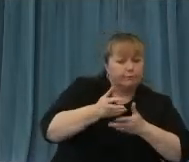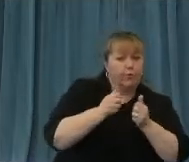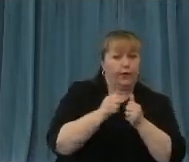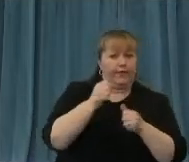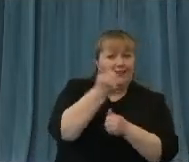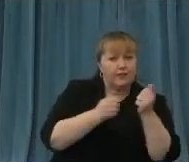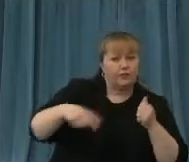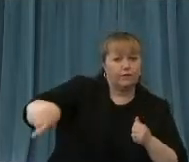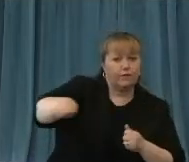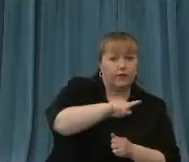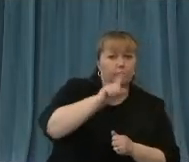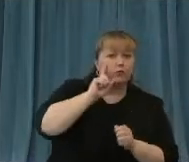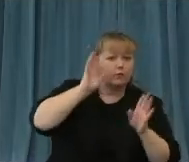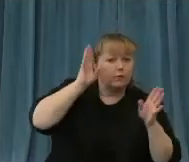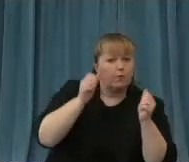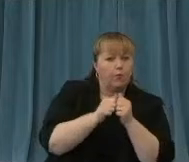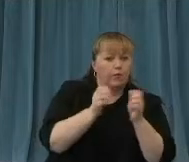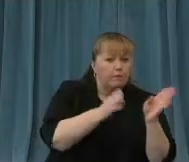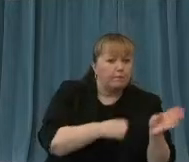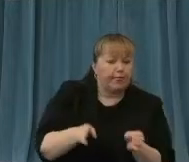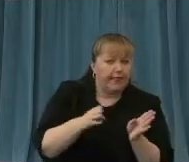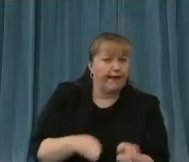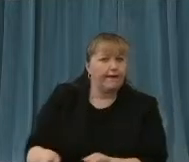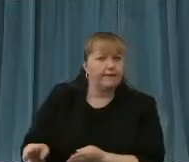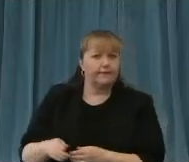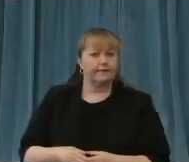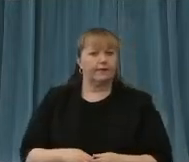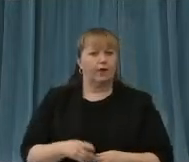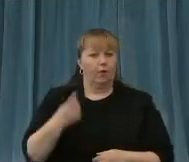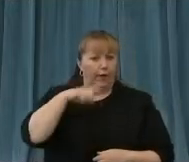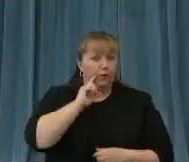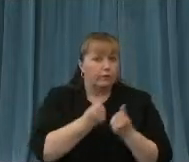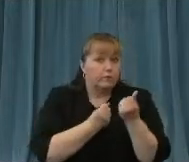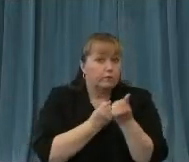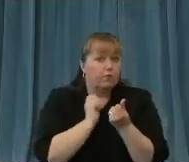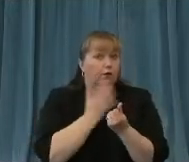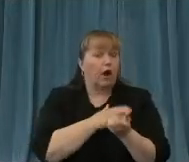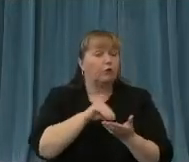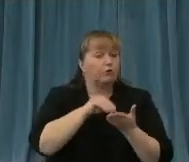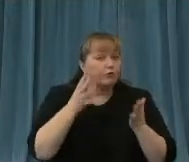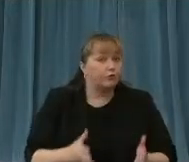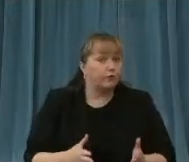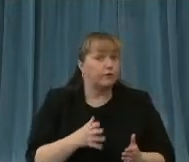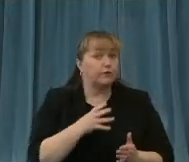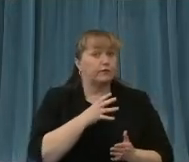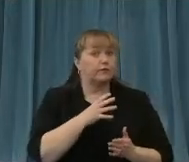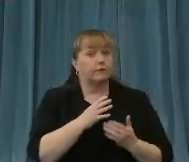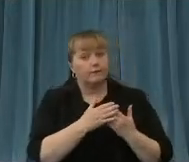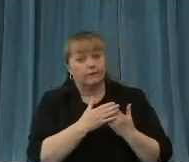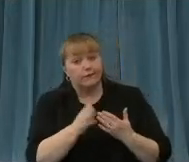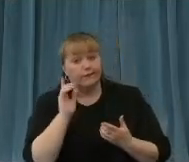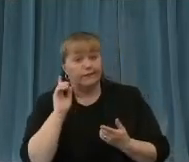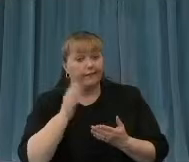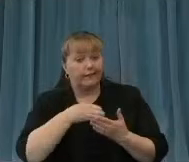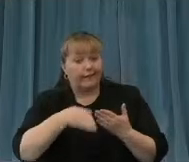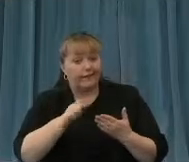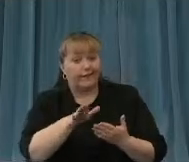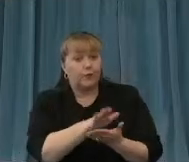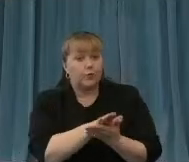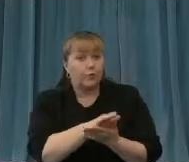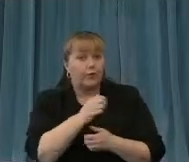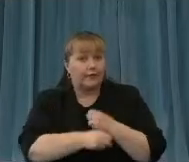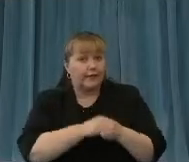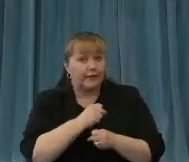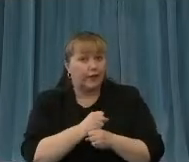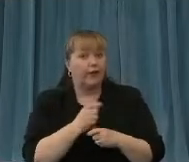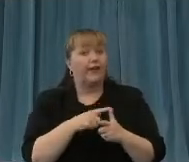processes and plans. We will work together to support our students through the end of this school year, and then we can begin